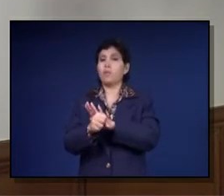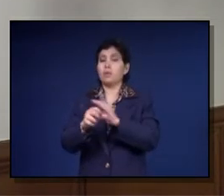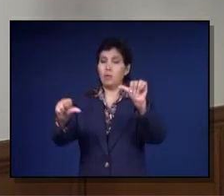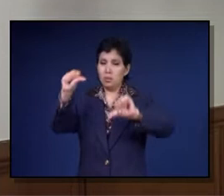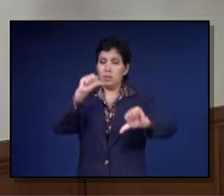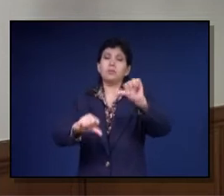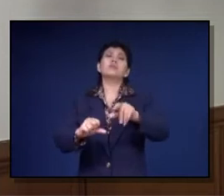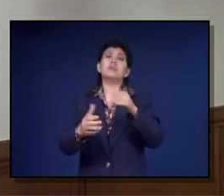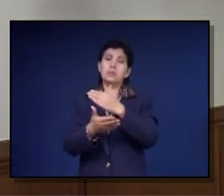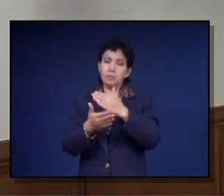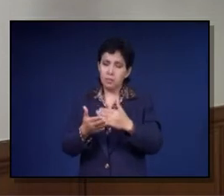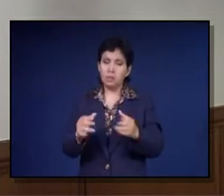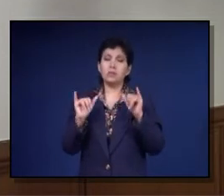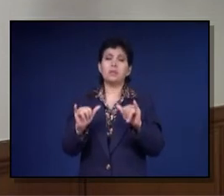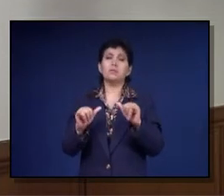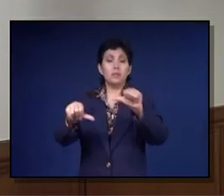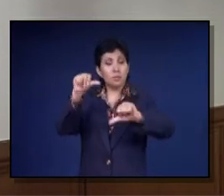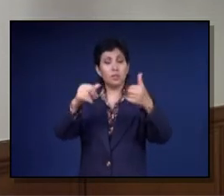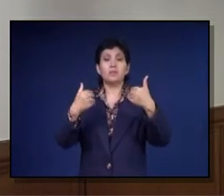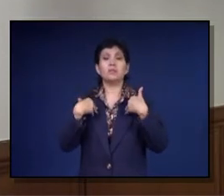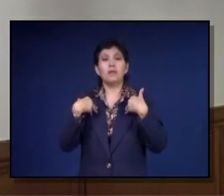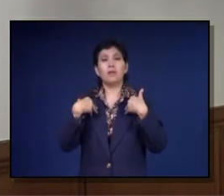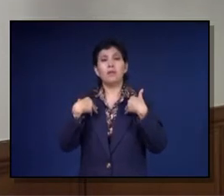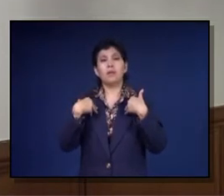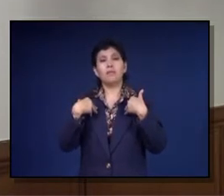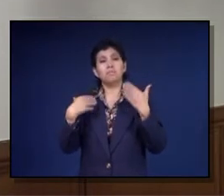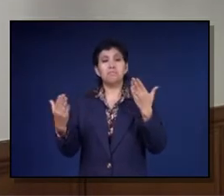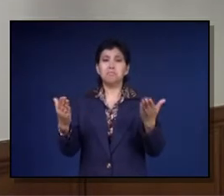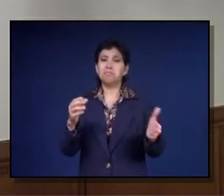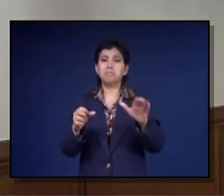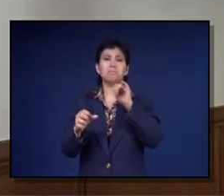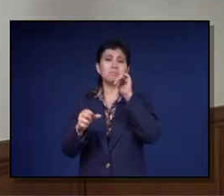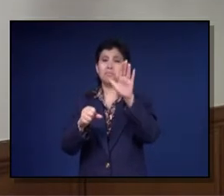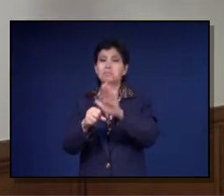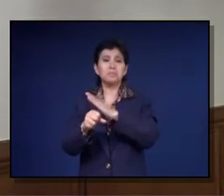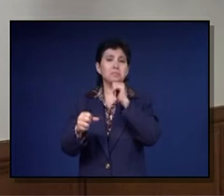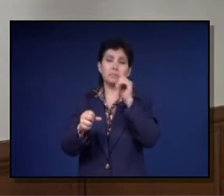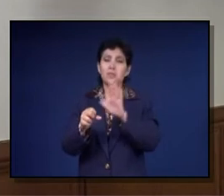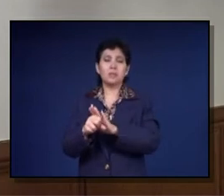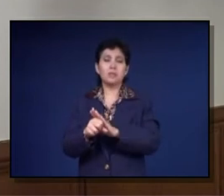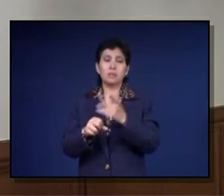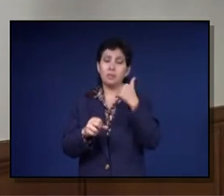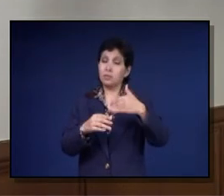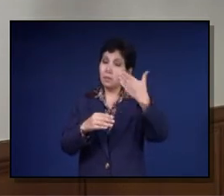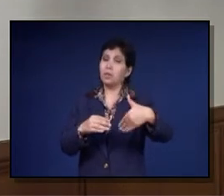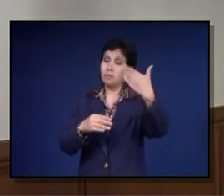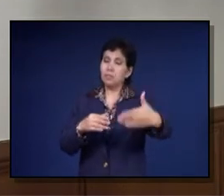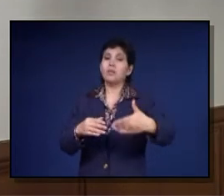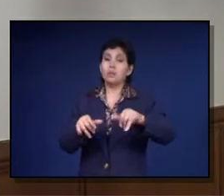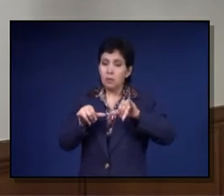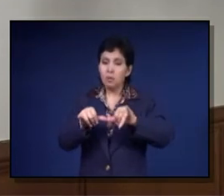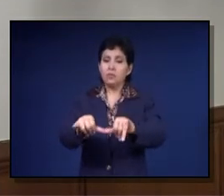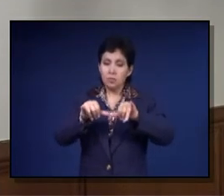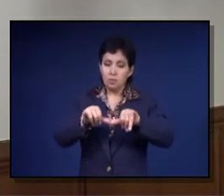experiment has flaws. They have weakness. What we can do is always we can go to the next experiment and we can always better